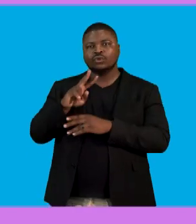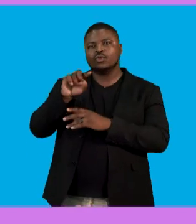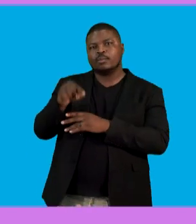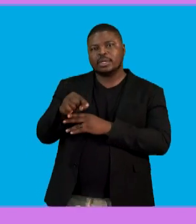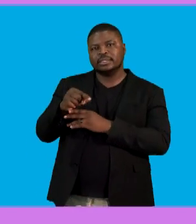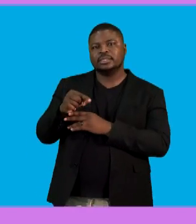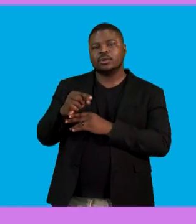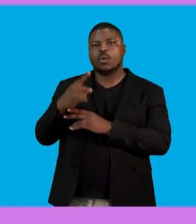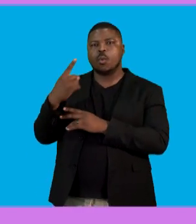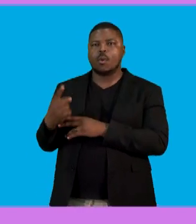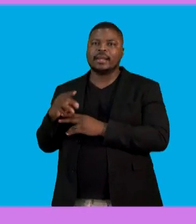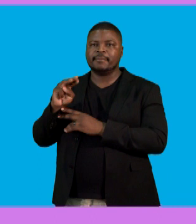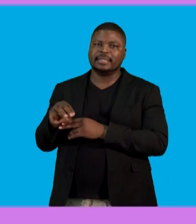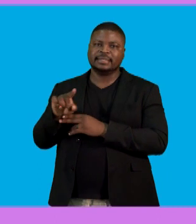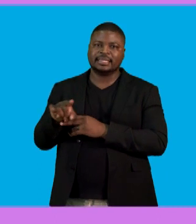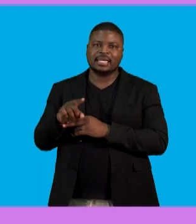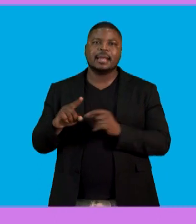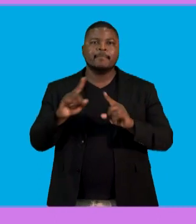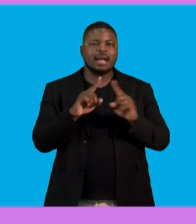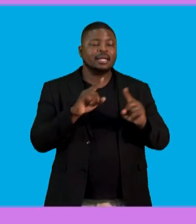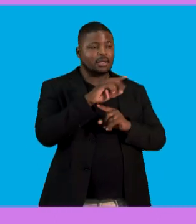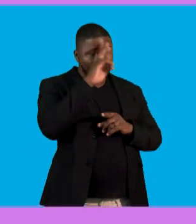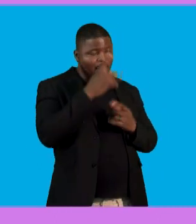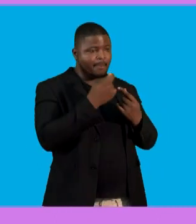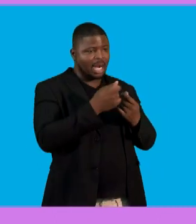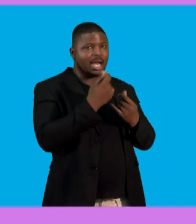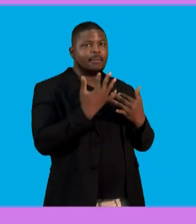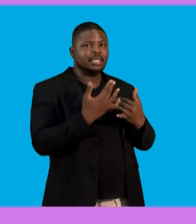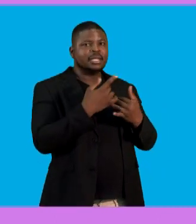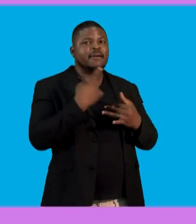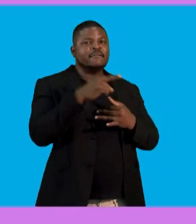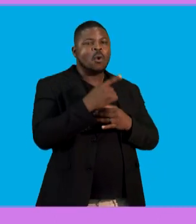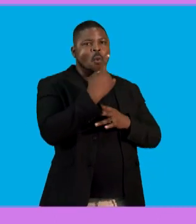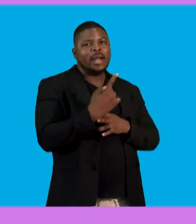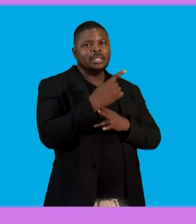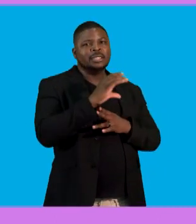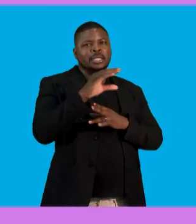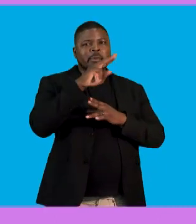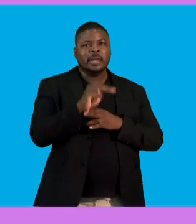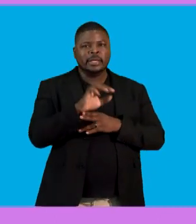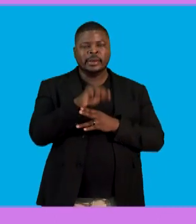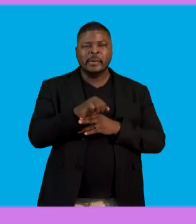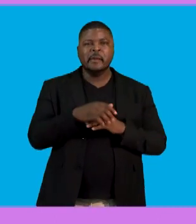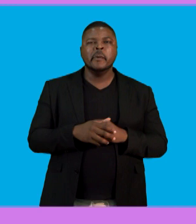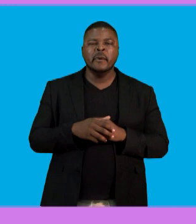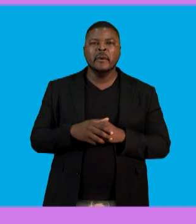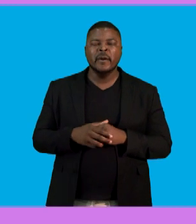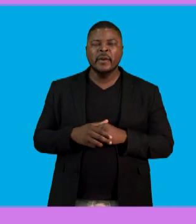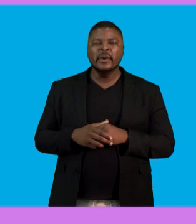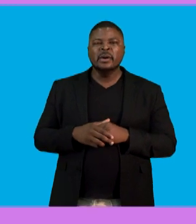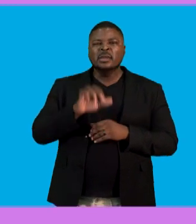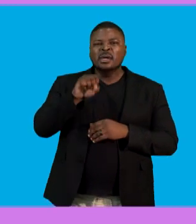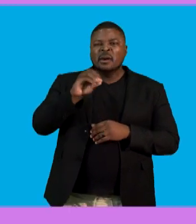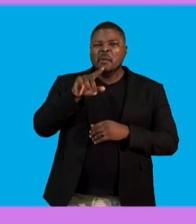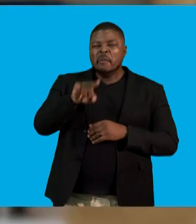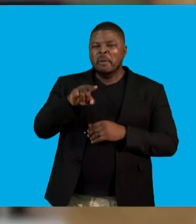2.1 meter, but the price is per centimeter. So when you get to a store, you cannot say I need 2.1 meters while they are charging it in centimeters.